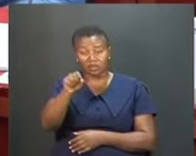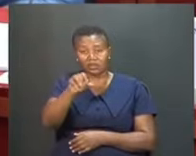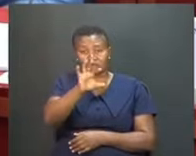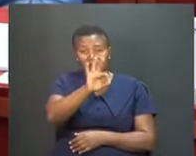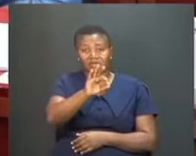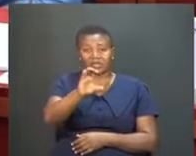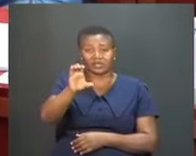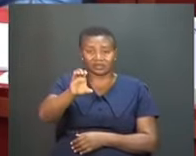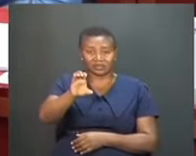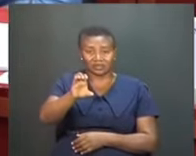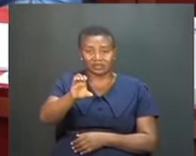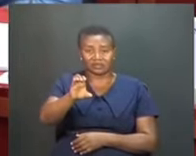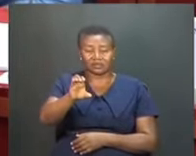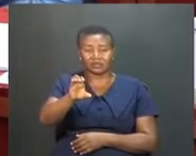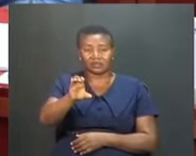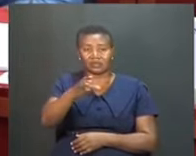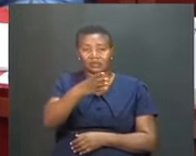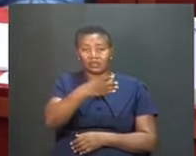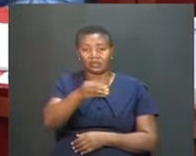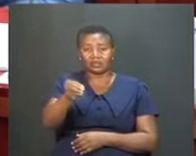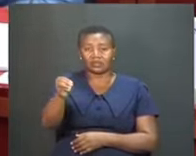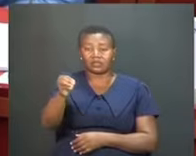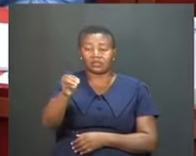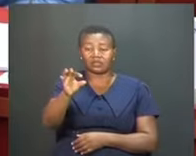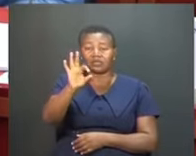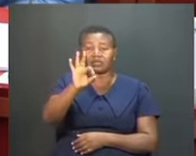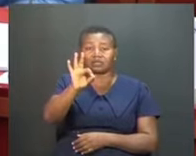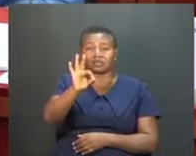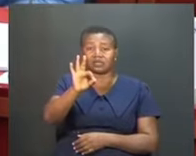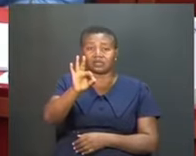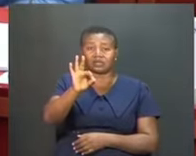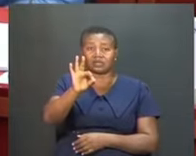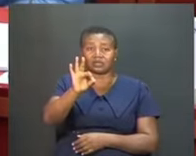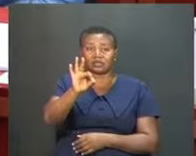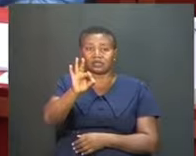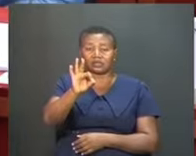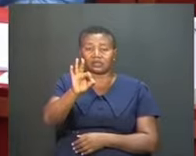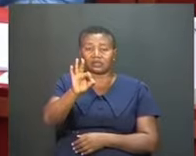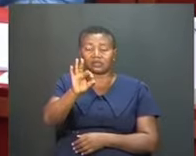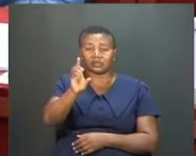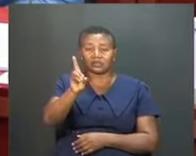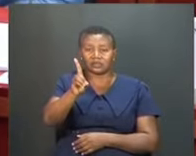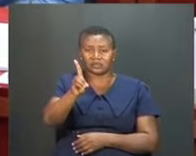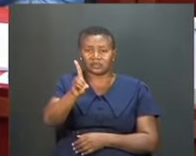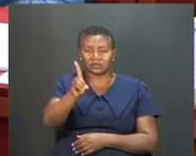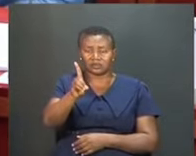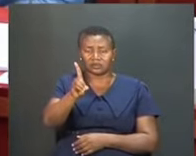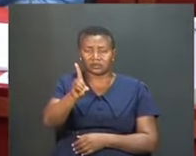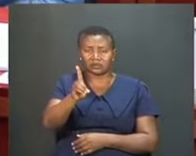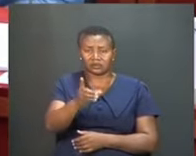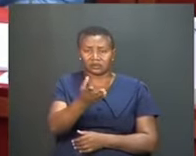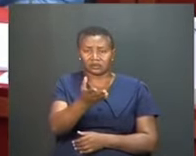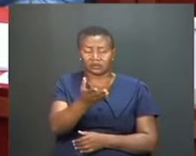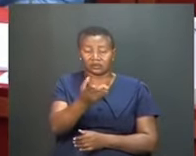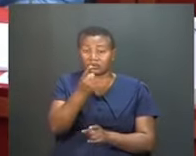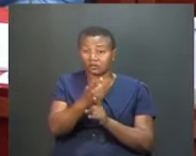and then 9D also. Just the two items, Mr.